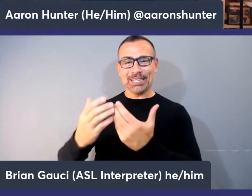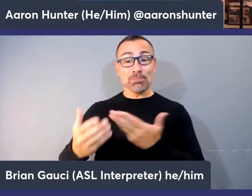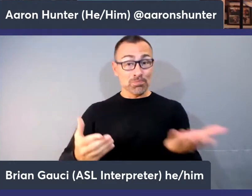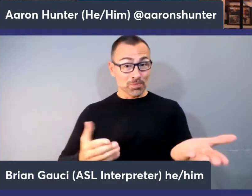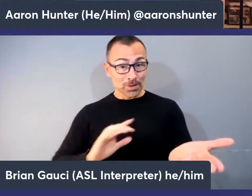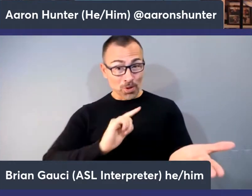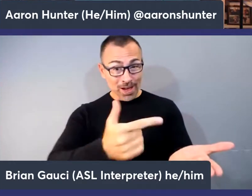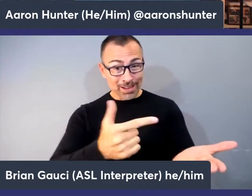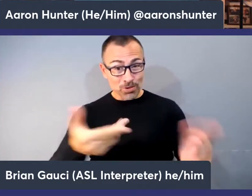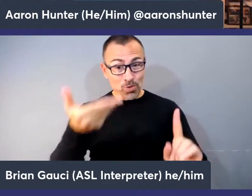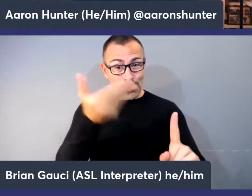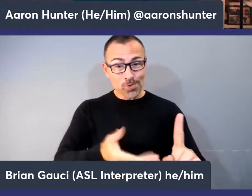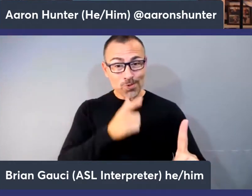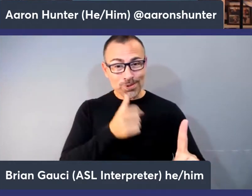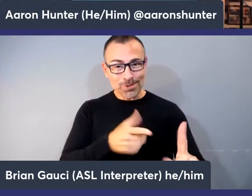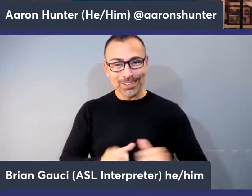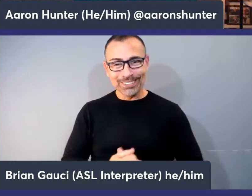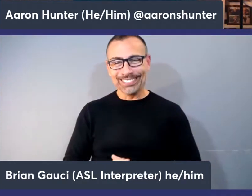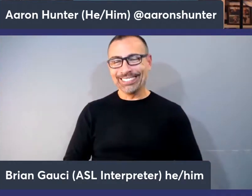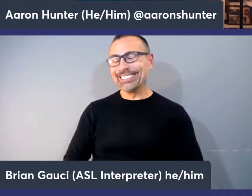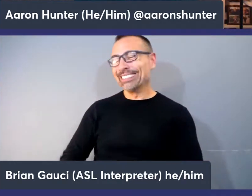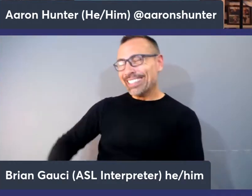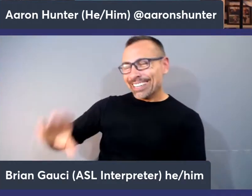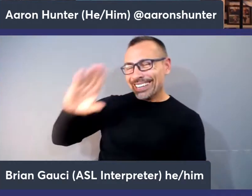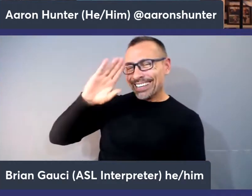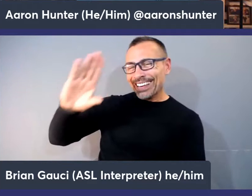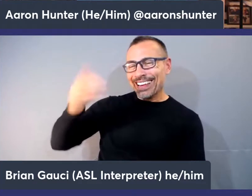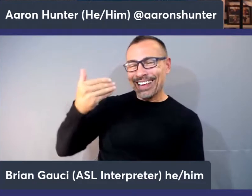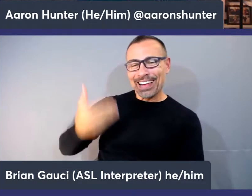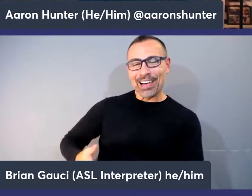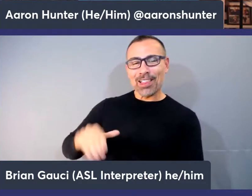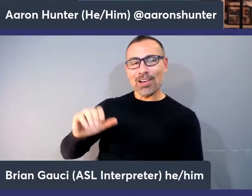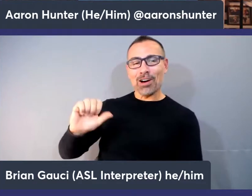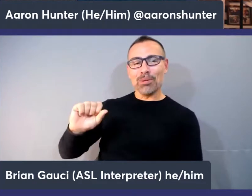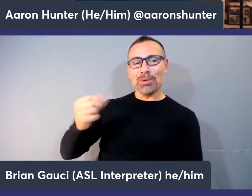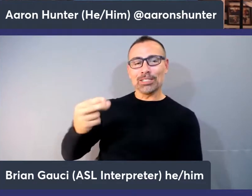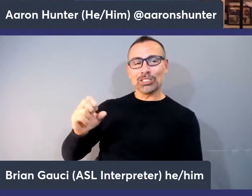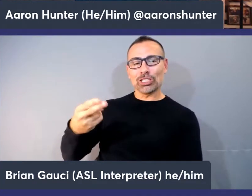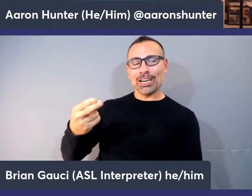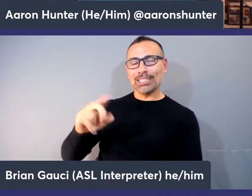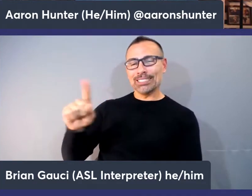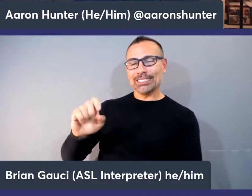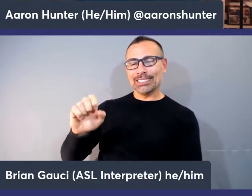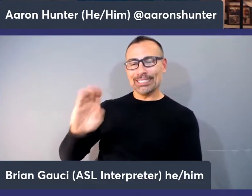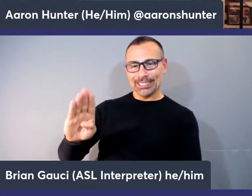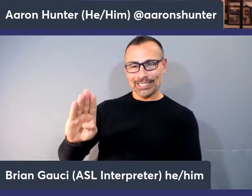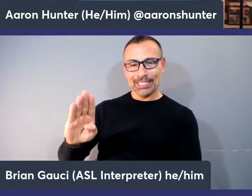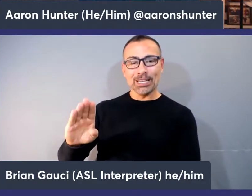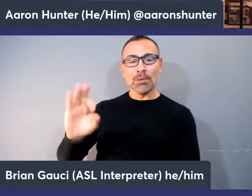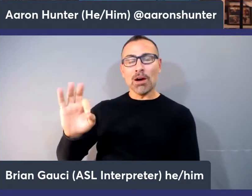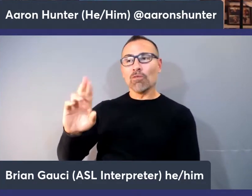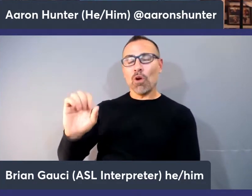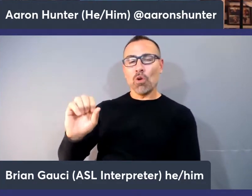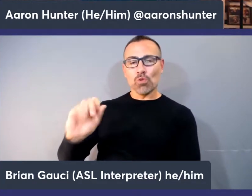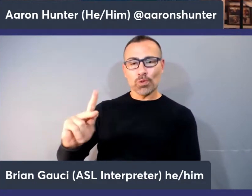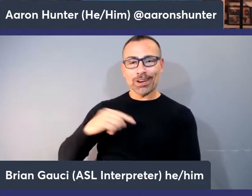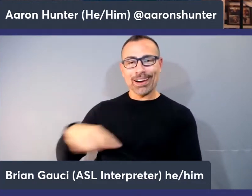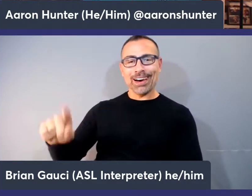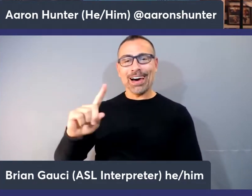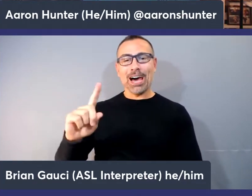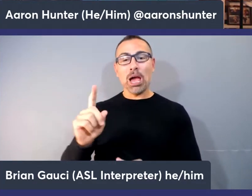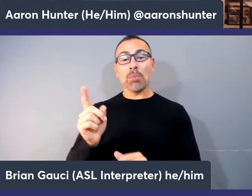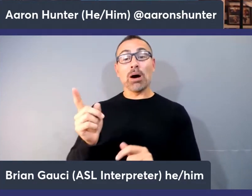for it. Hey guys, hey everyone. My name is Shazib Farouk. I am a product manager at DynamoDB. And